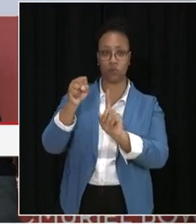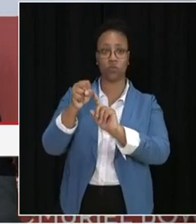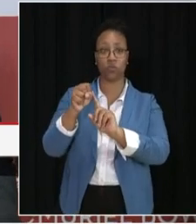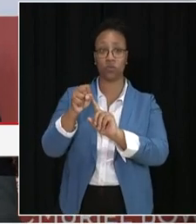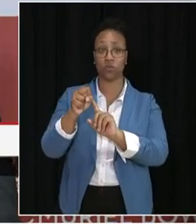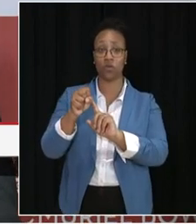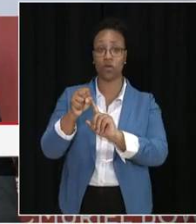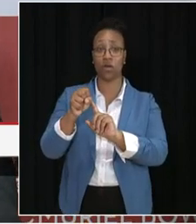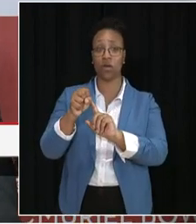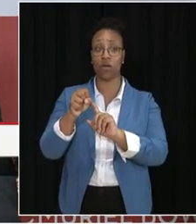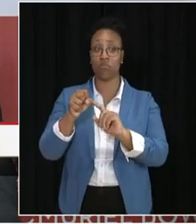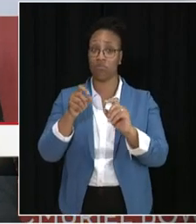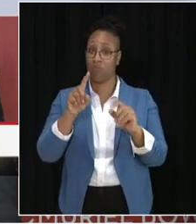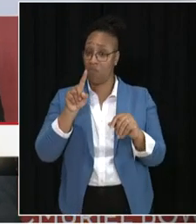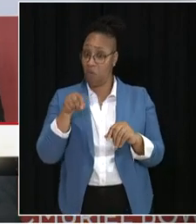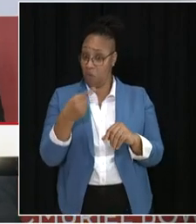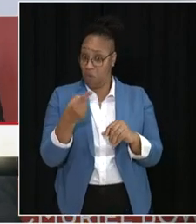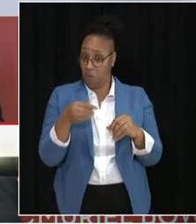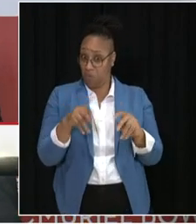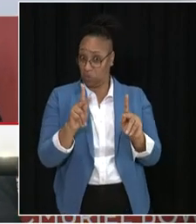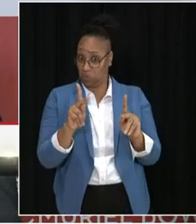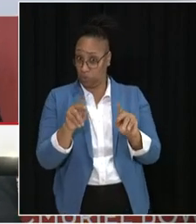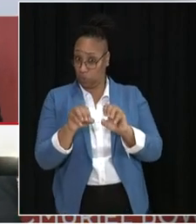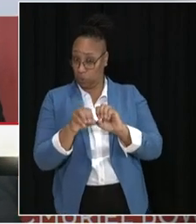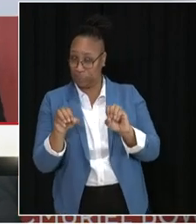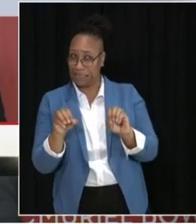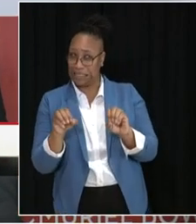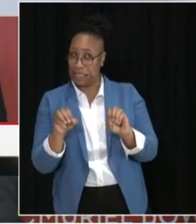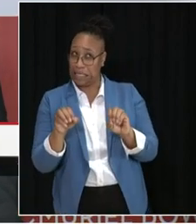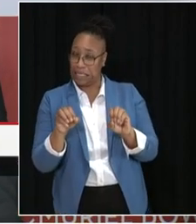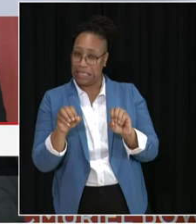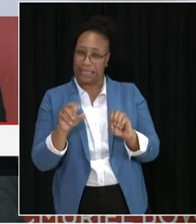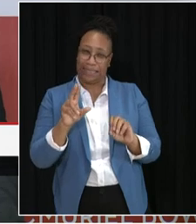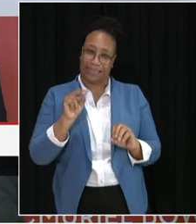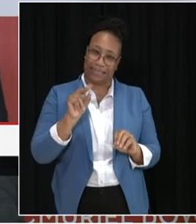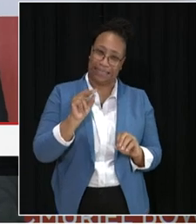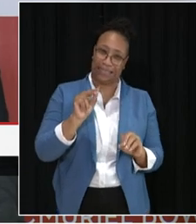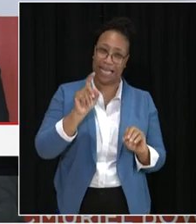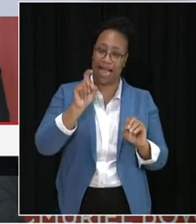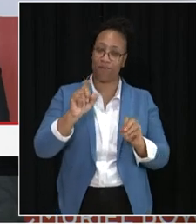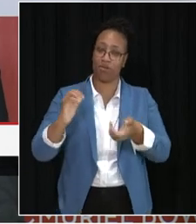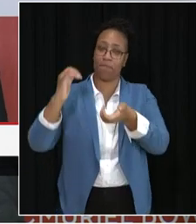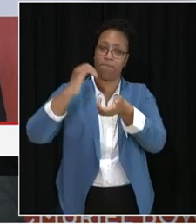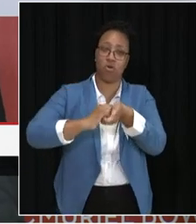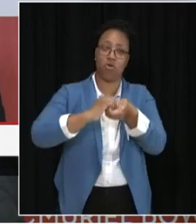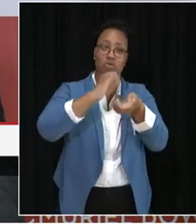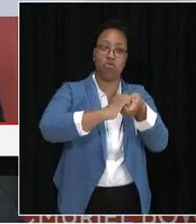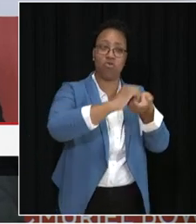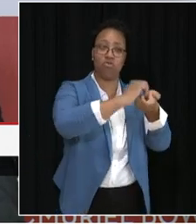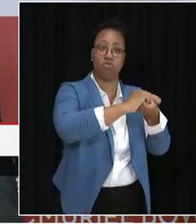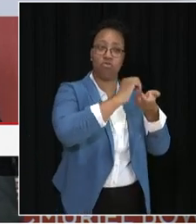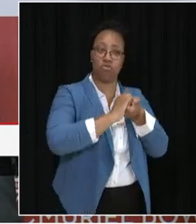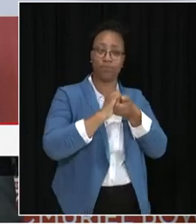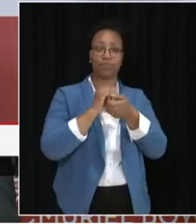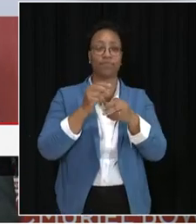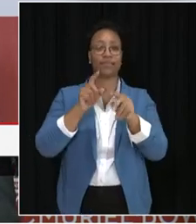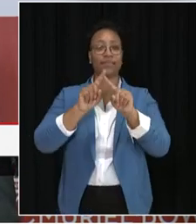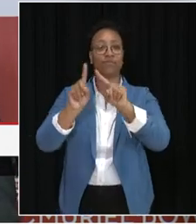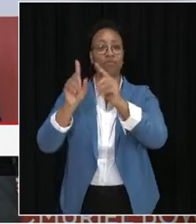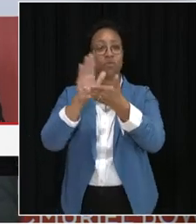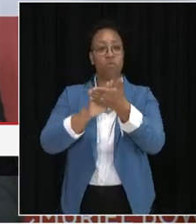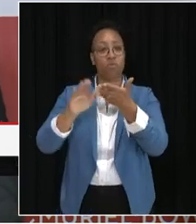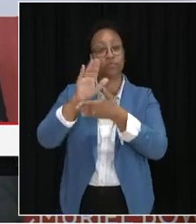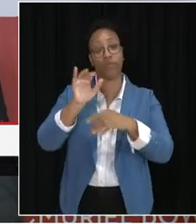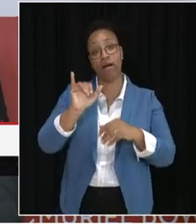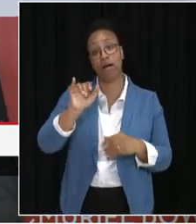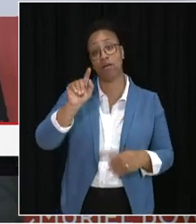earn their associate's degree. We have similar partnerships with Trinity University. For example, we recently launched a partnership at